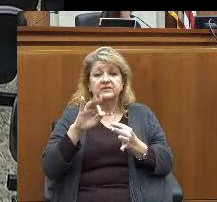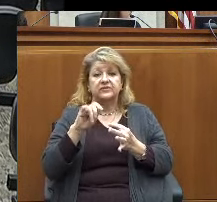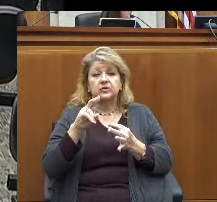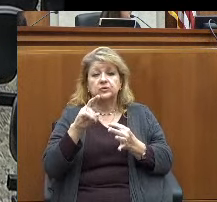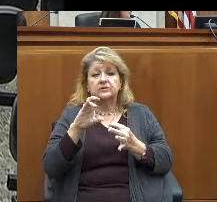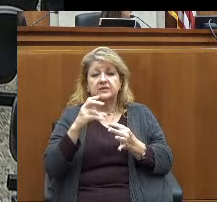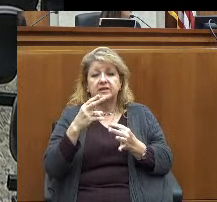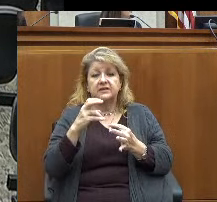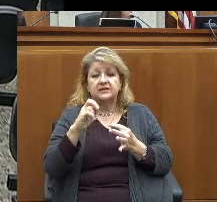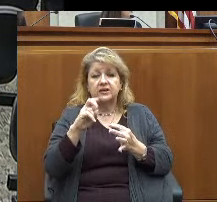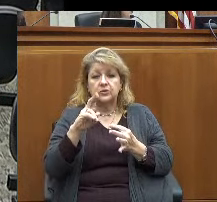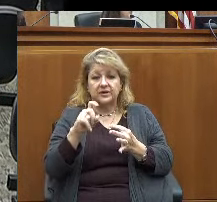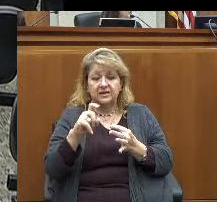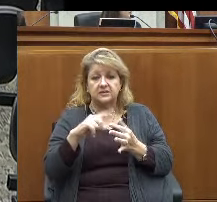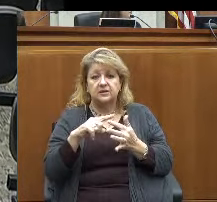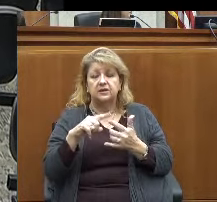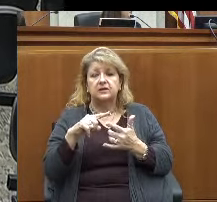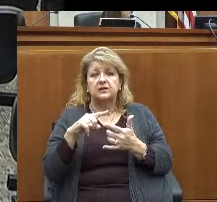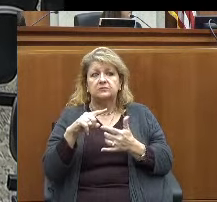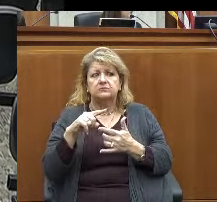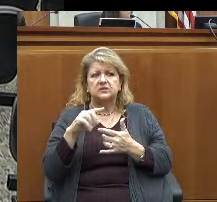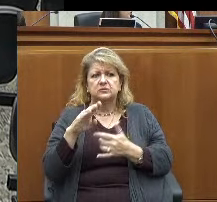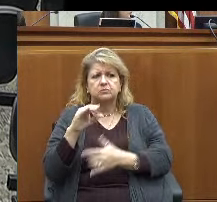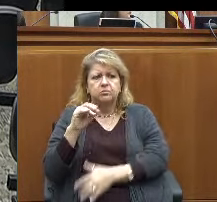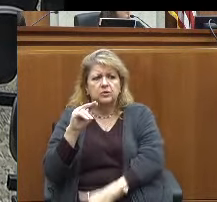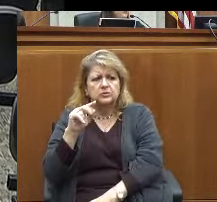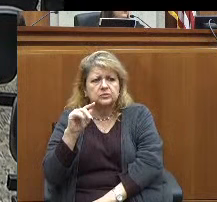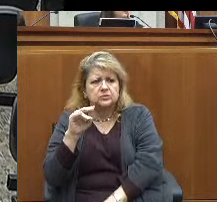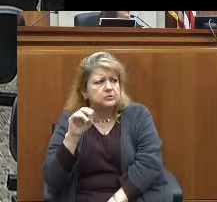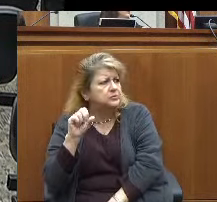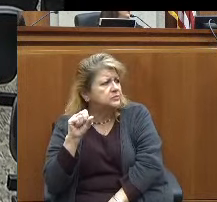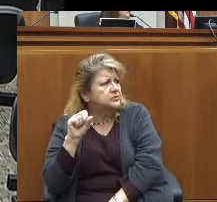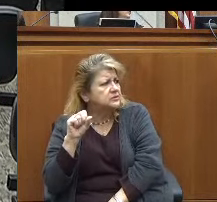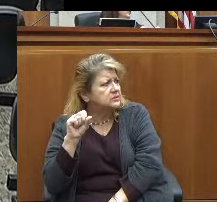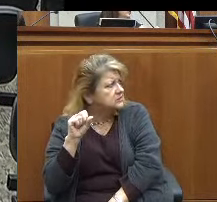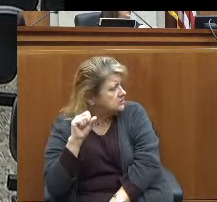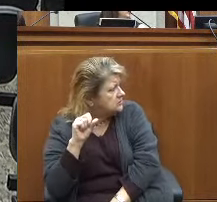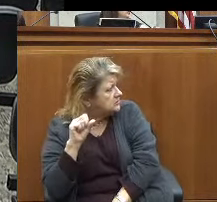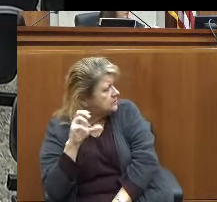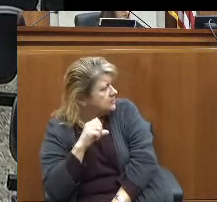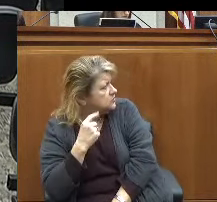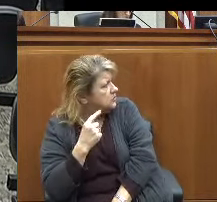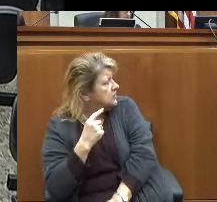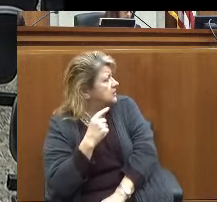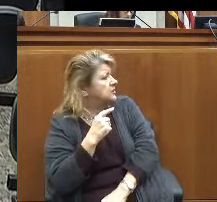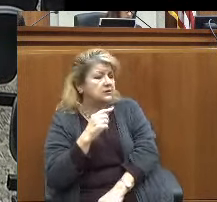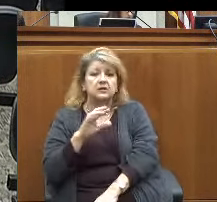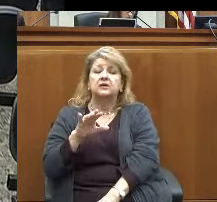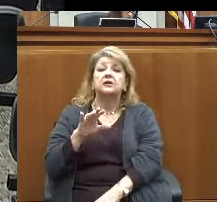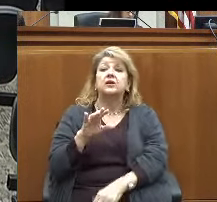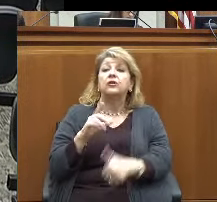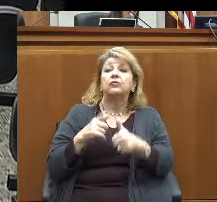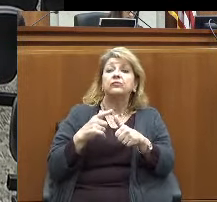Bonifaz? Not ready. We have a quorum. All right, first item, please.